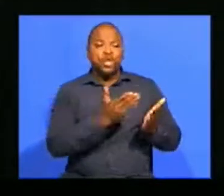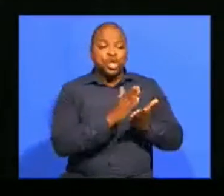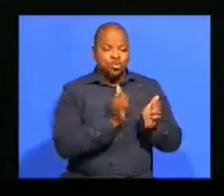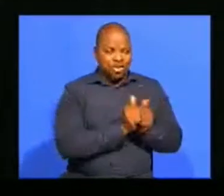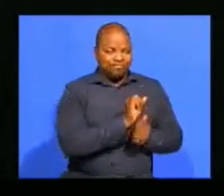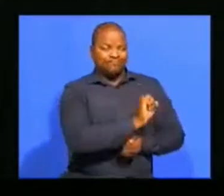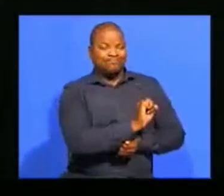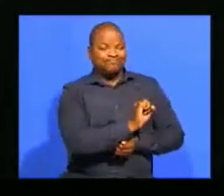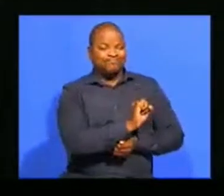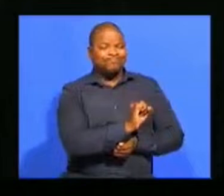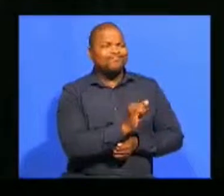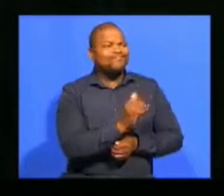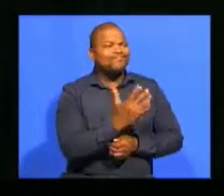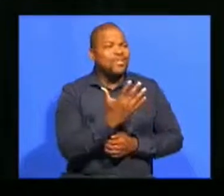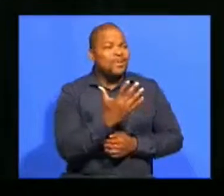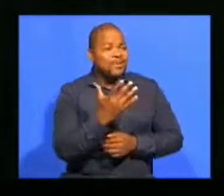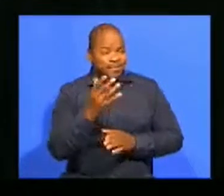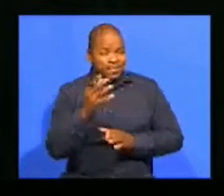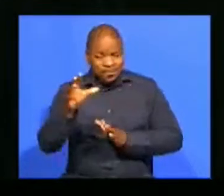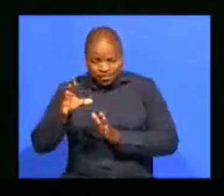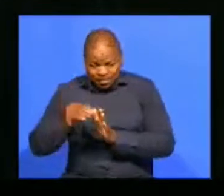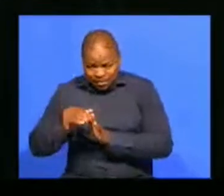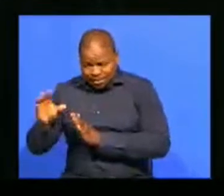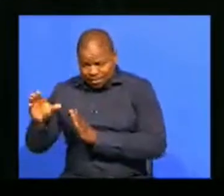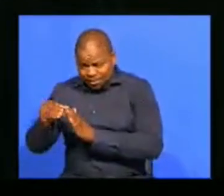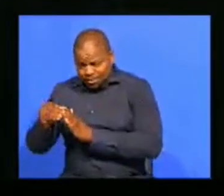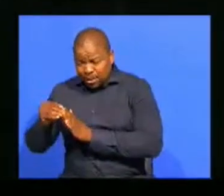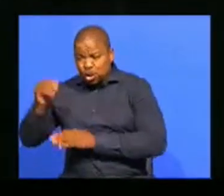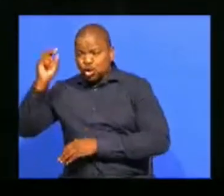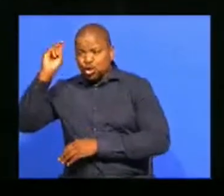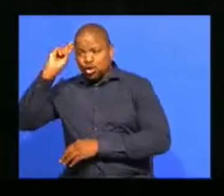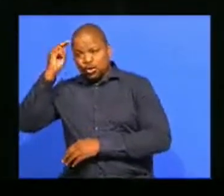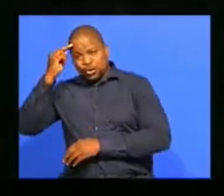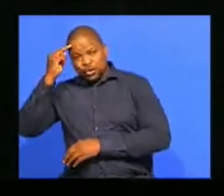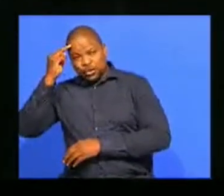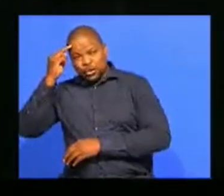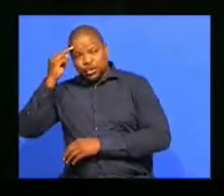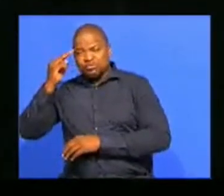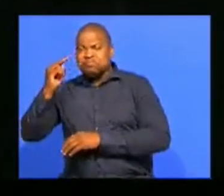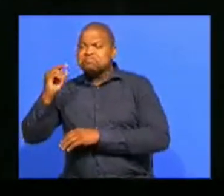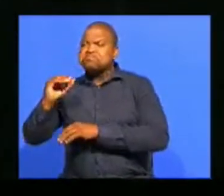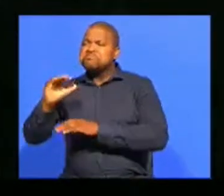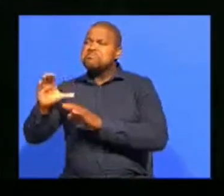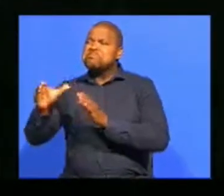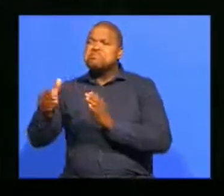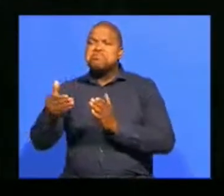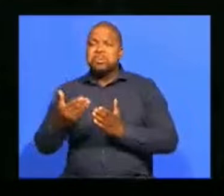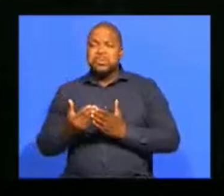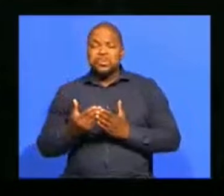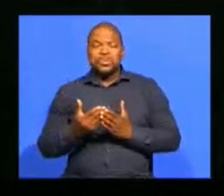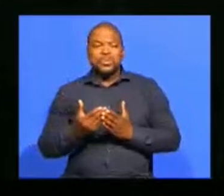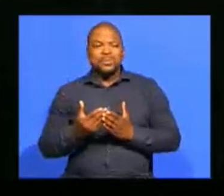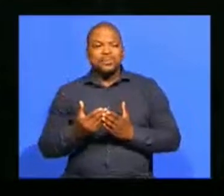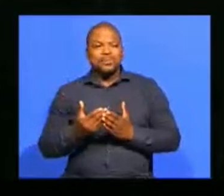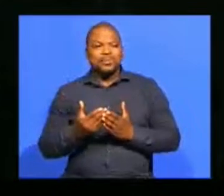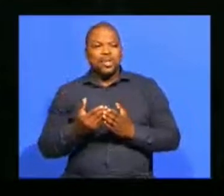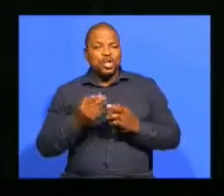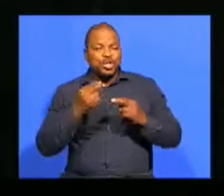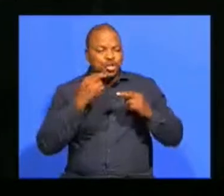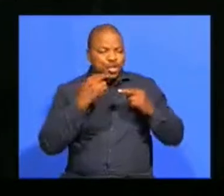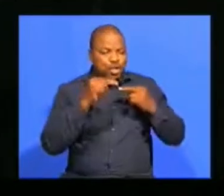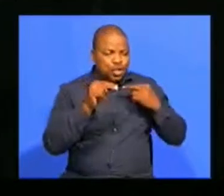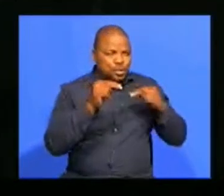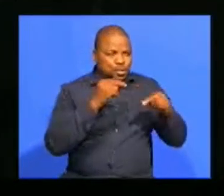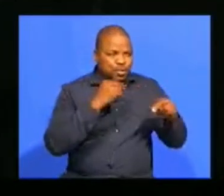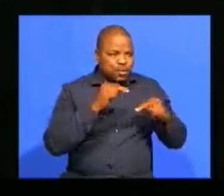them what we have accumulated as a body of knowledge and intellectual capital in the field of